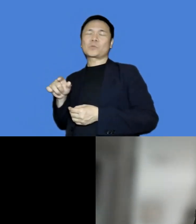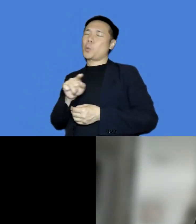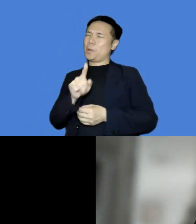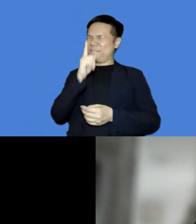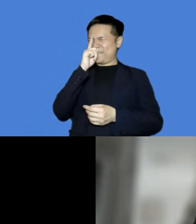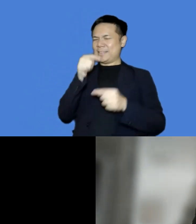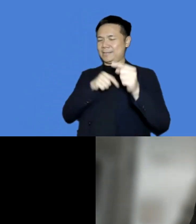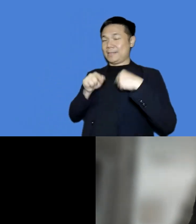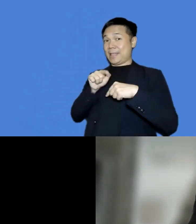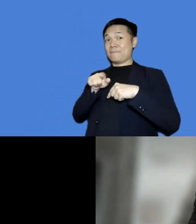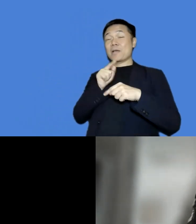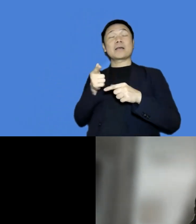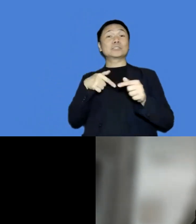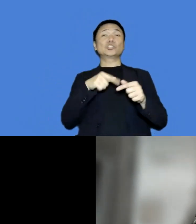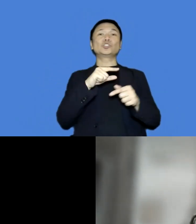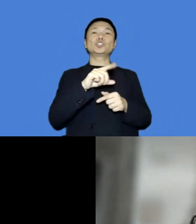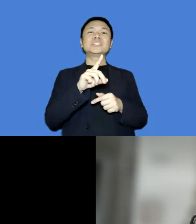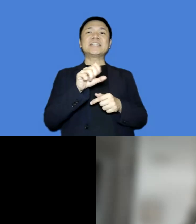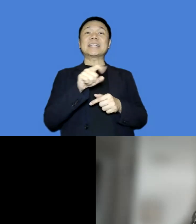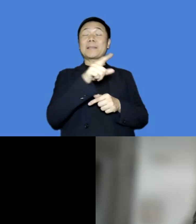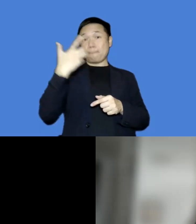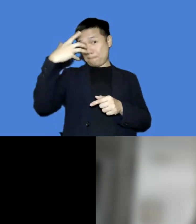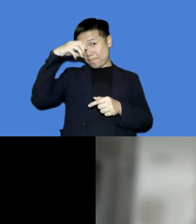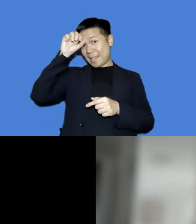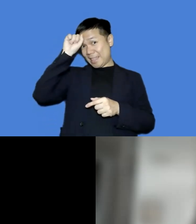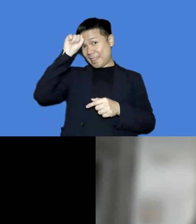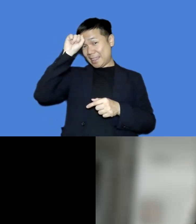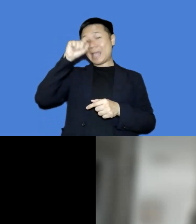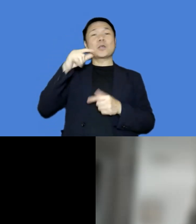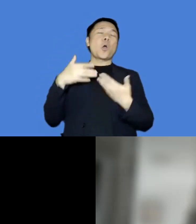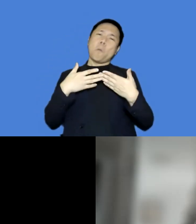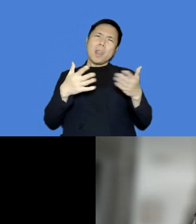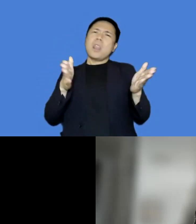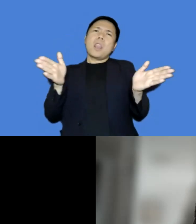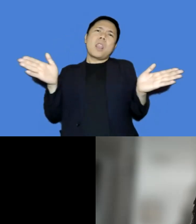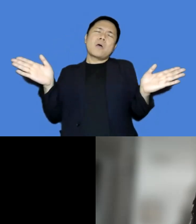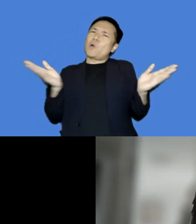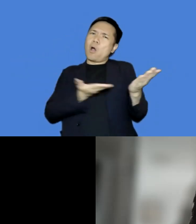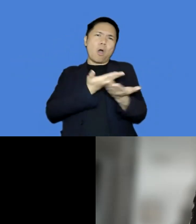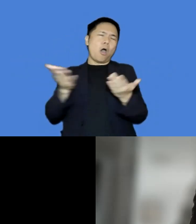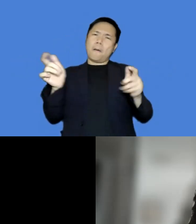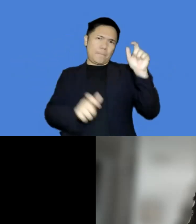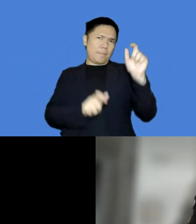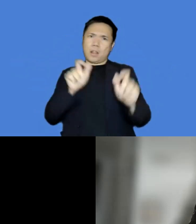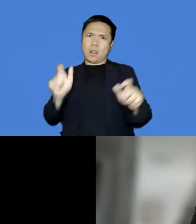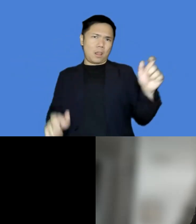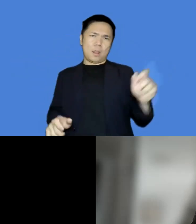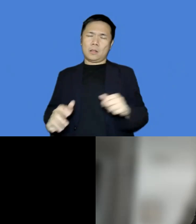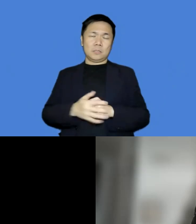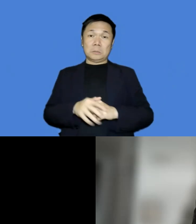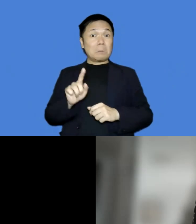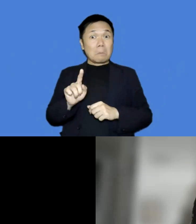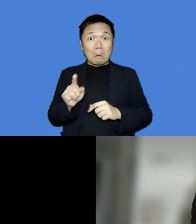Global Disability Summit in Berlin is open to anyone, not just